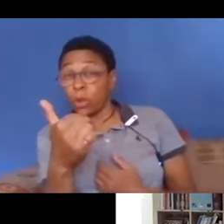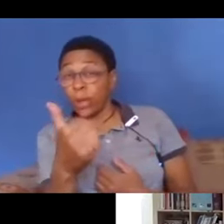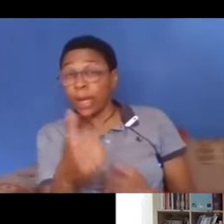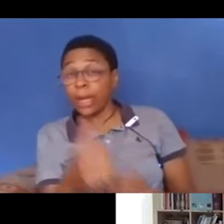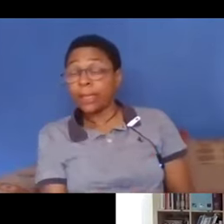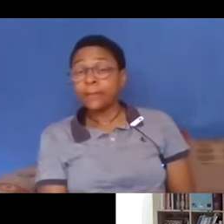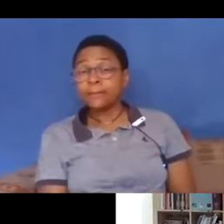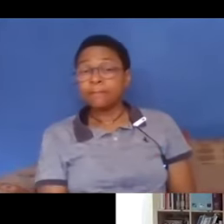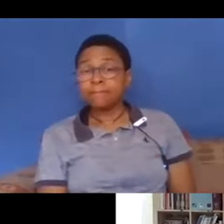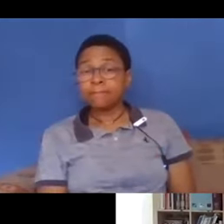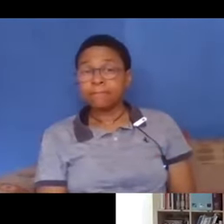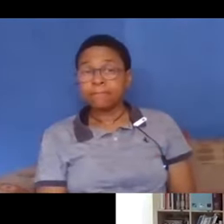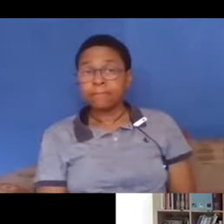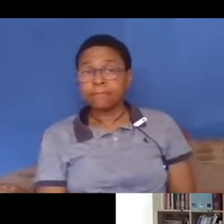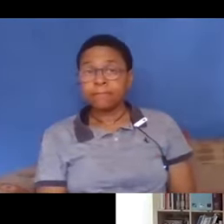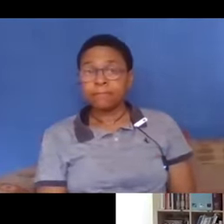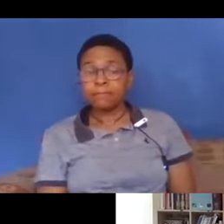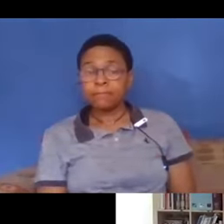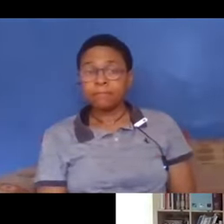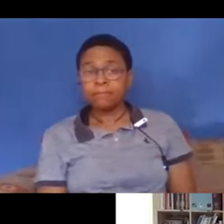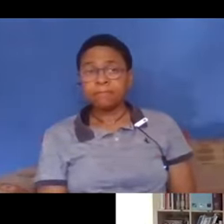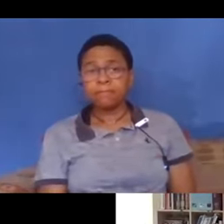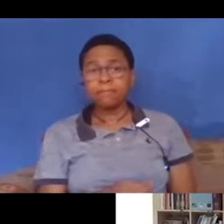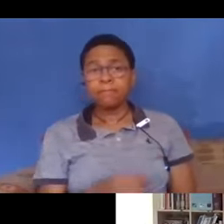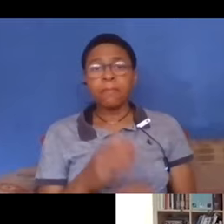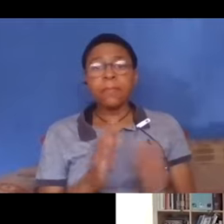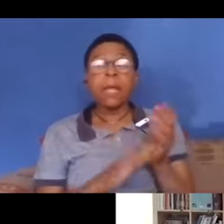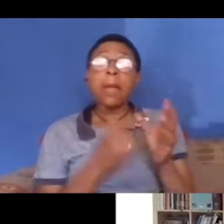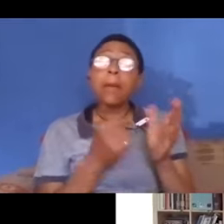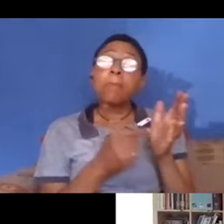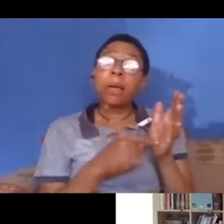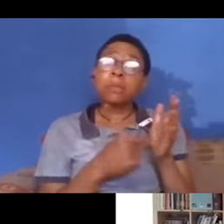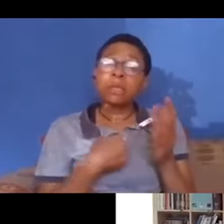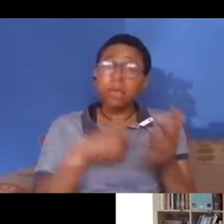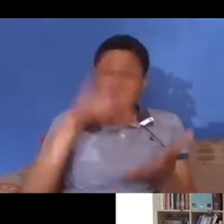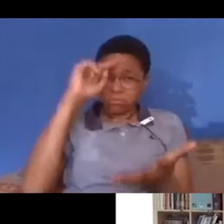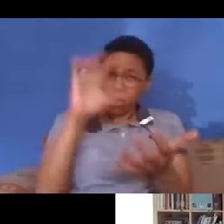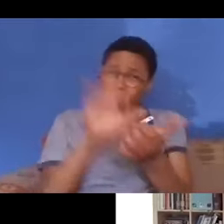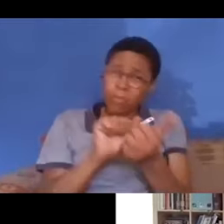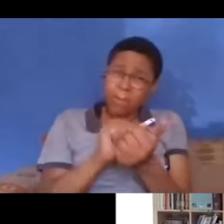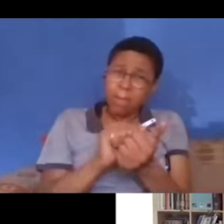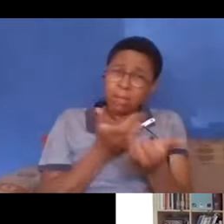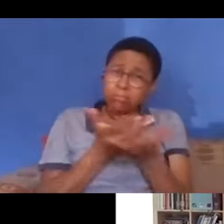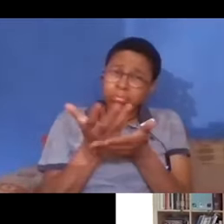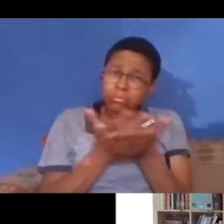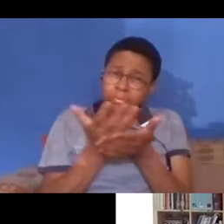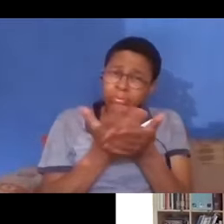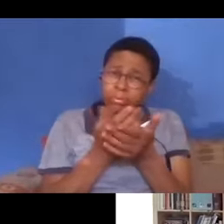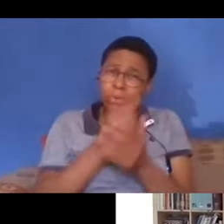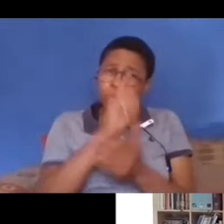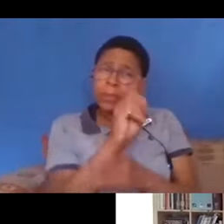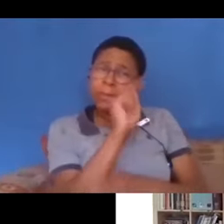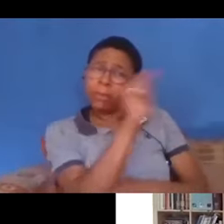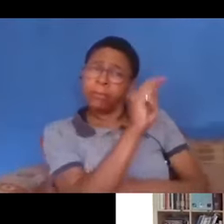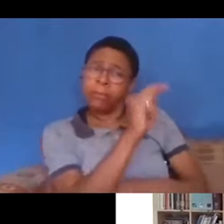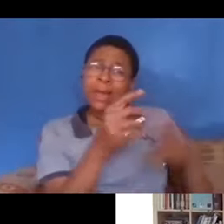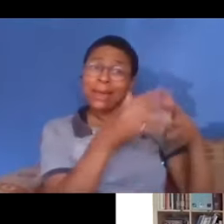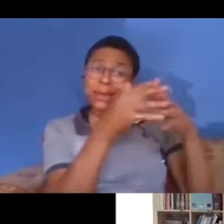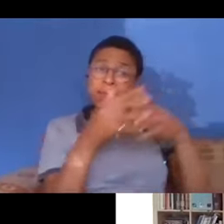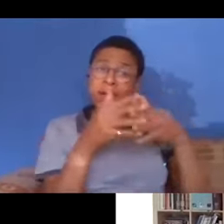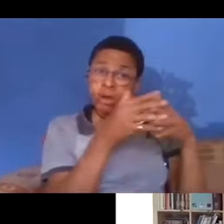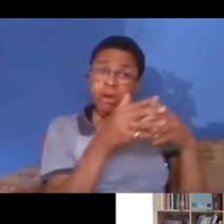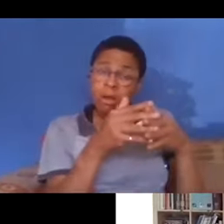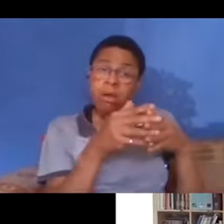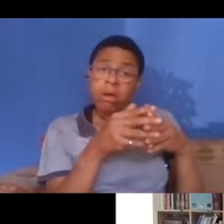There was arguments. I can remember us having chatted to some guys in the States about this, even for dancers dancing in it.